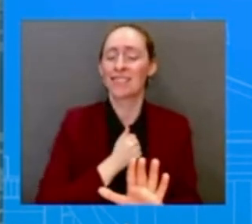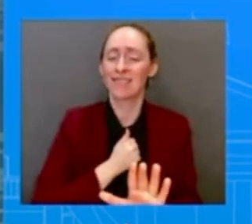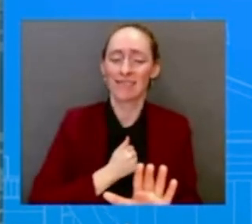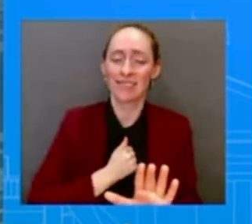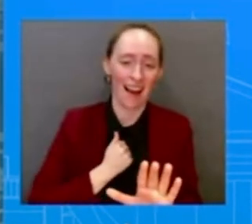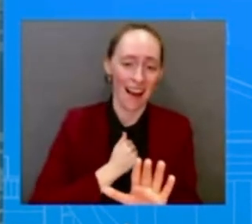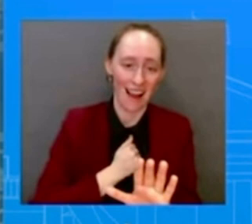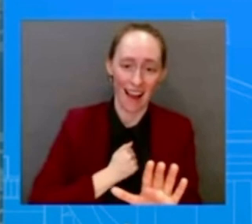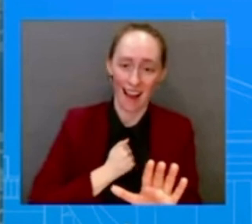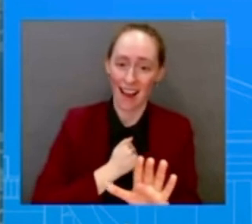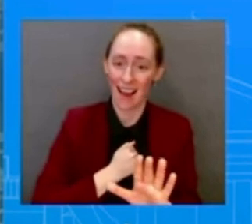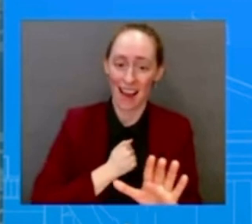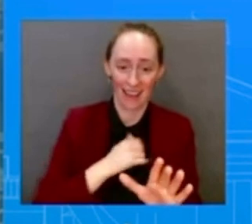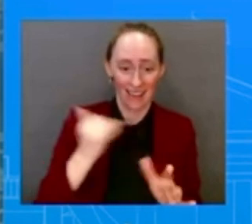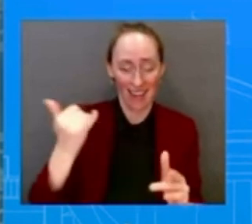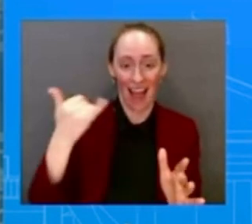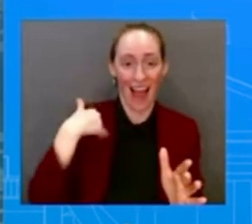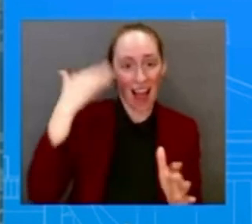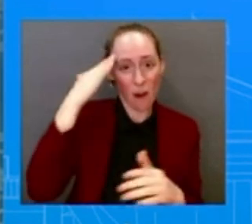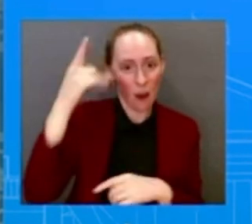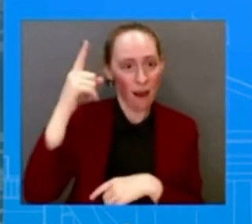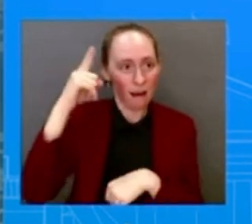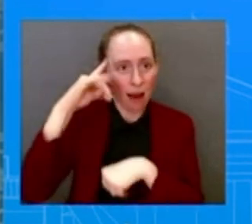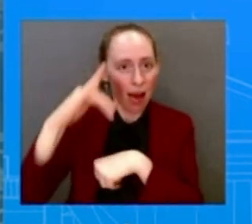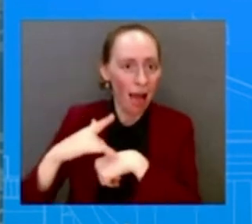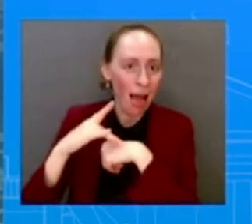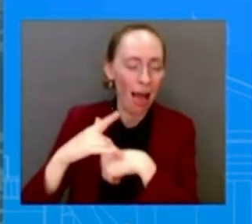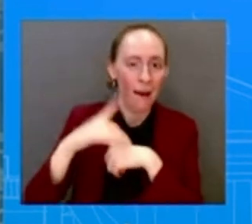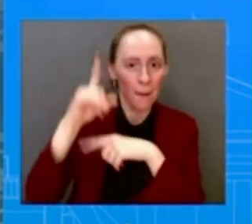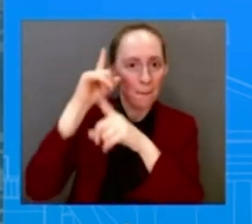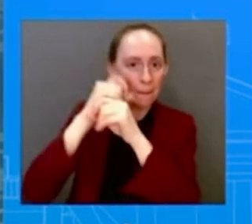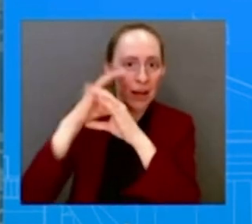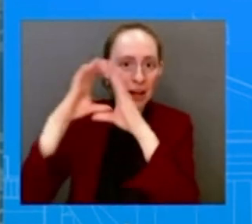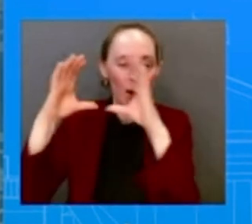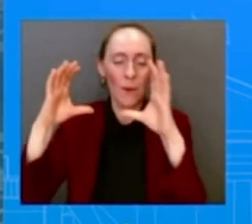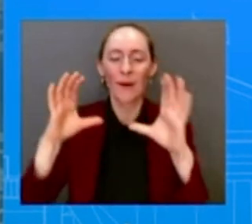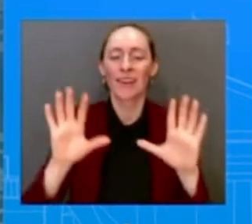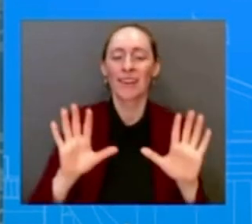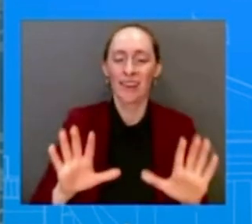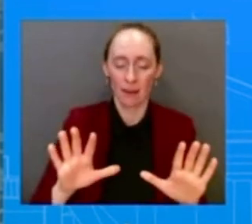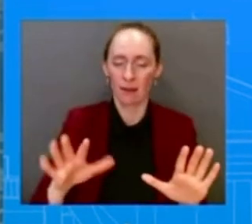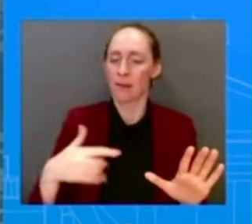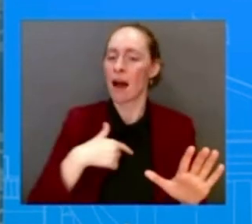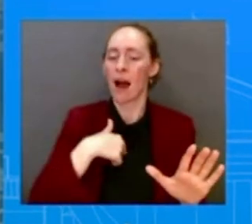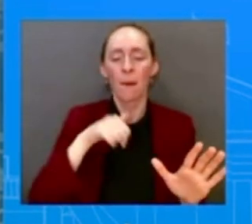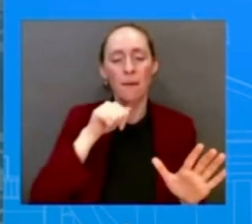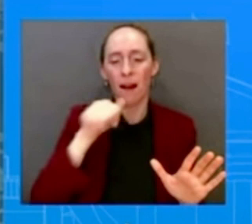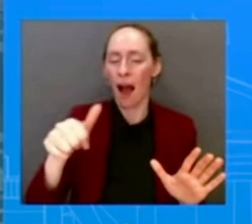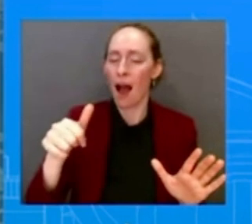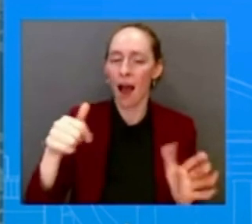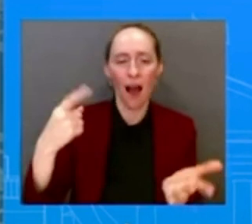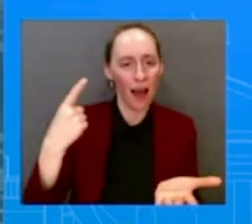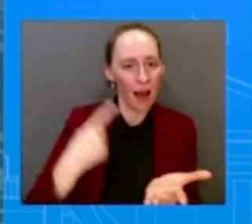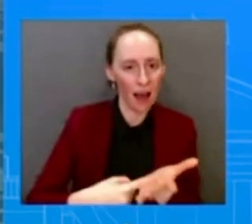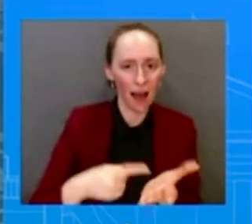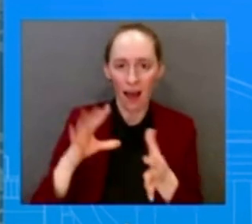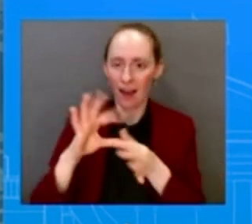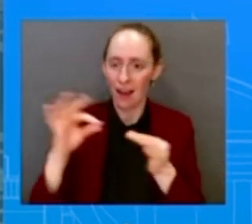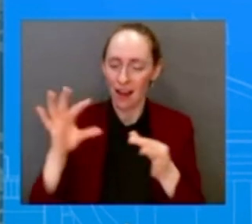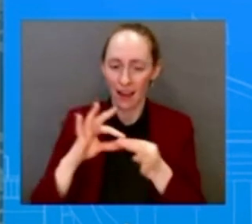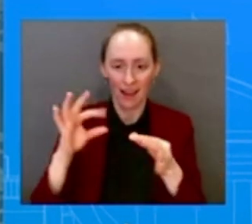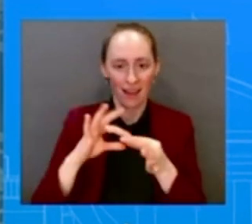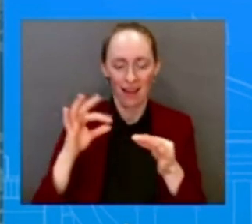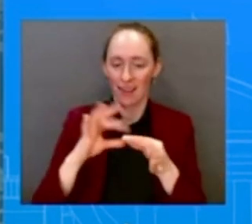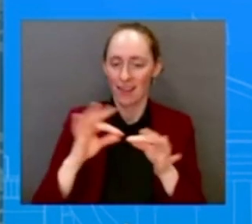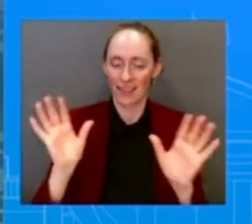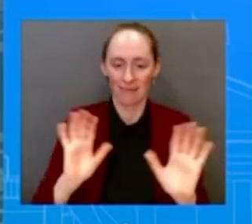object. Let me just clarify, I'm not classifying it as a balloon right now. It's an object. We're still trying to learn more from it. That it landed